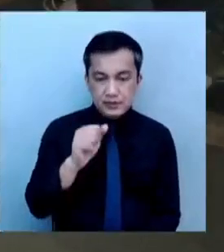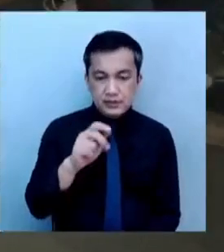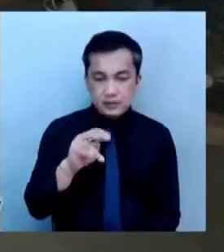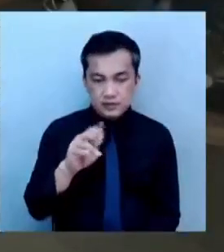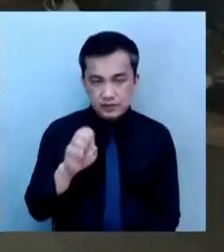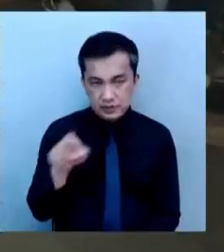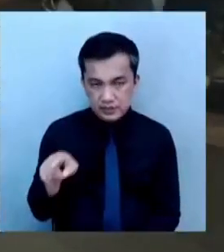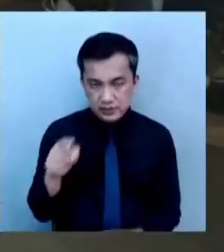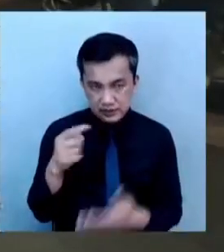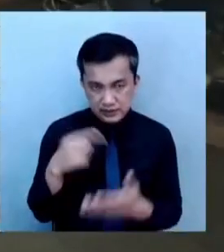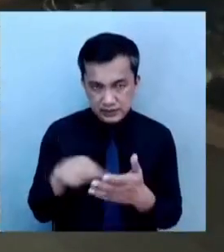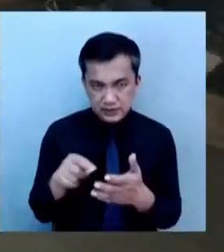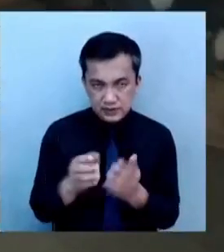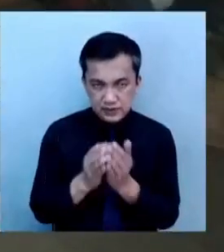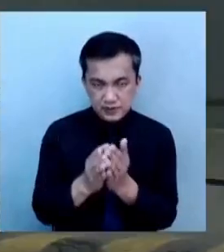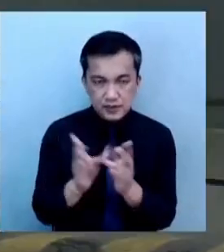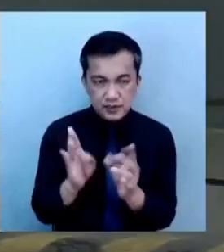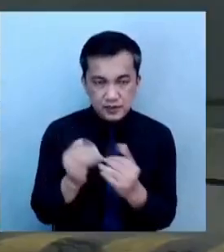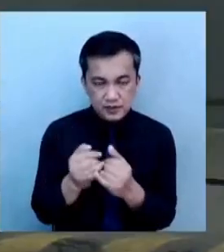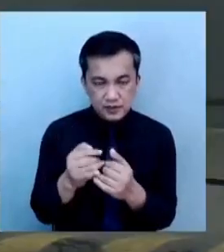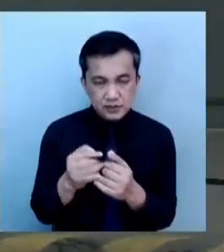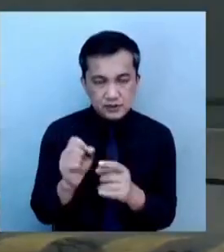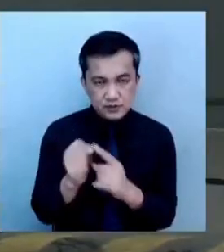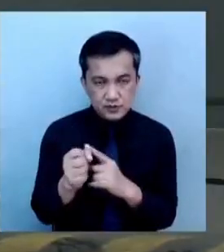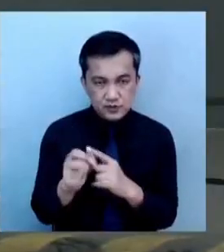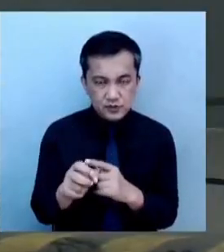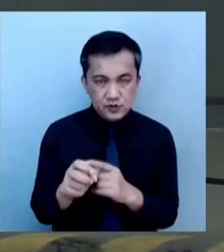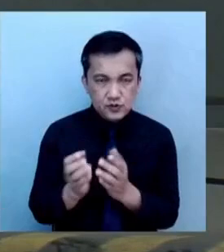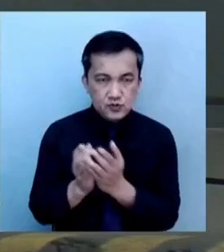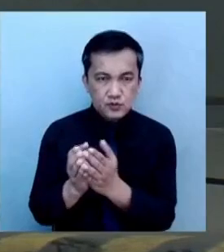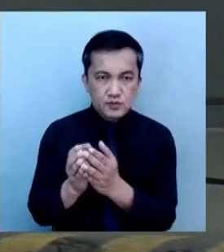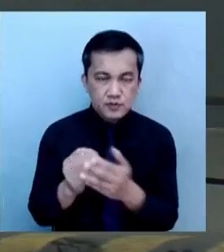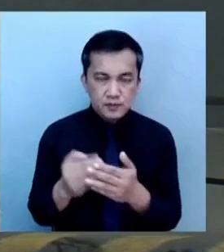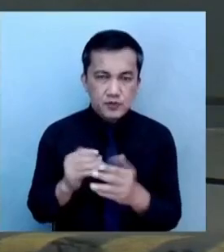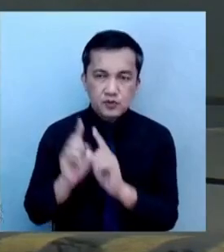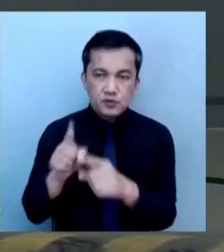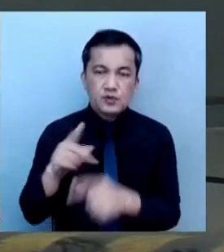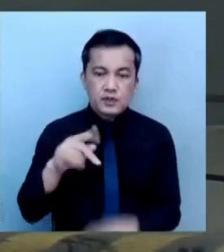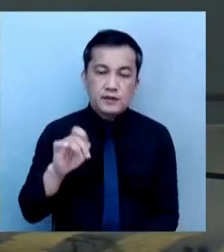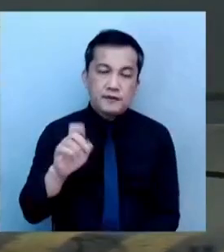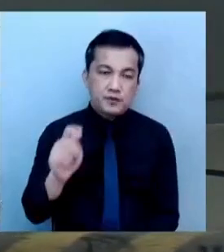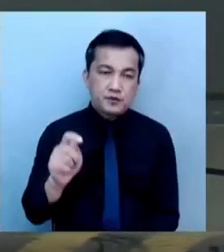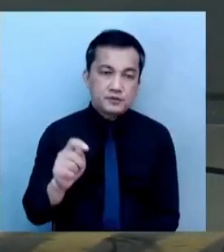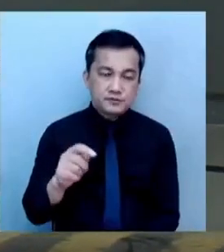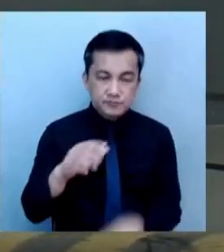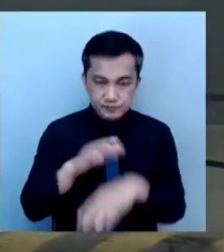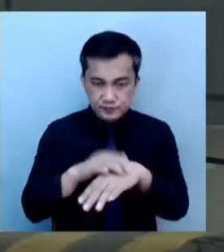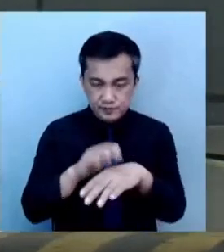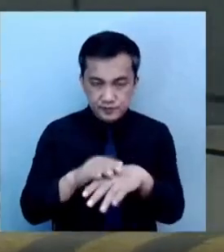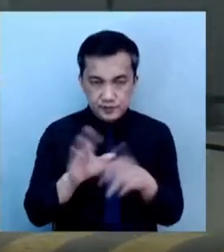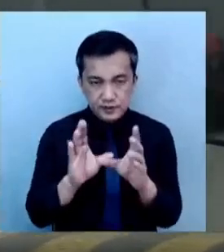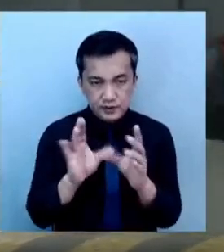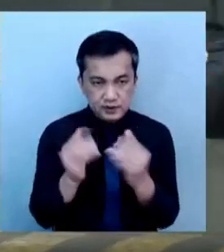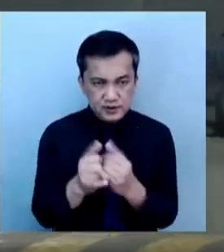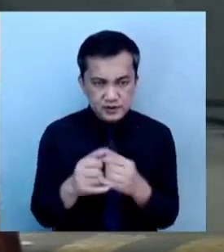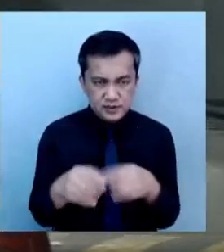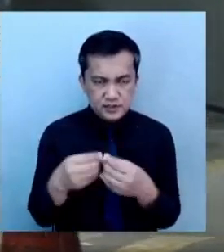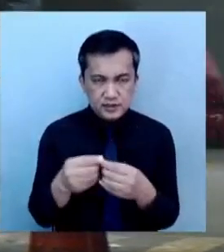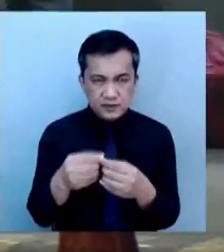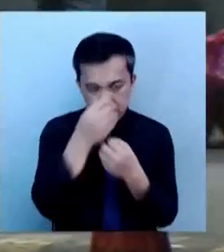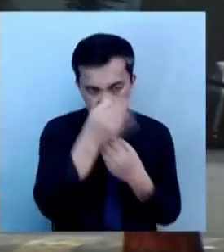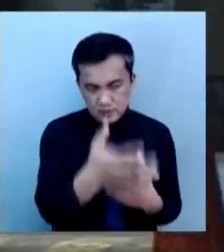shipping lines first on the status of their trip before going to the port. She also reminded shipping companies to give prompt alerts to their